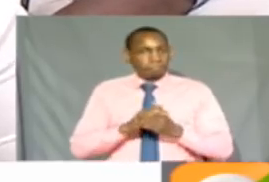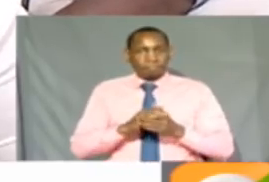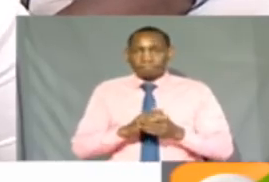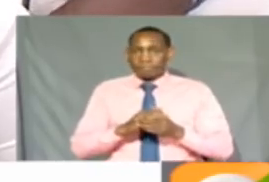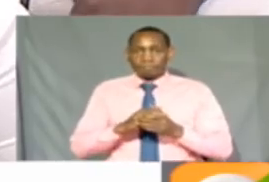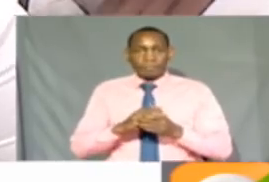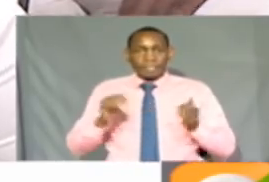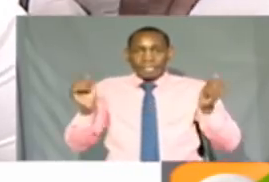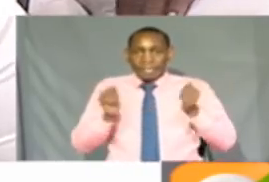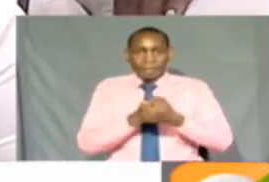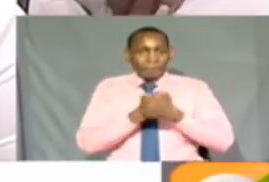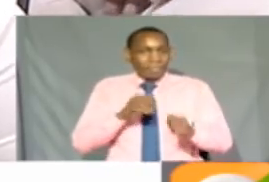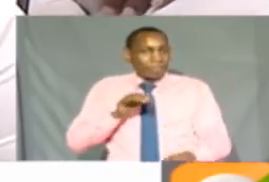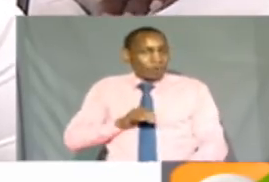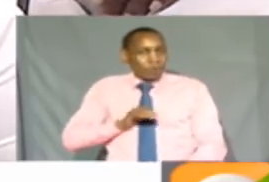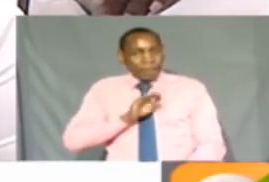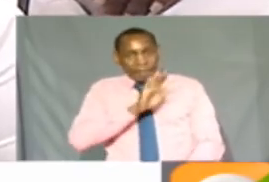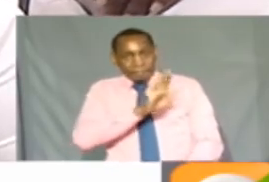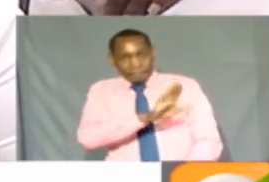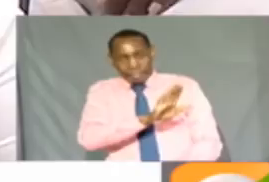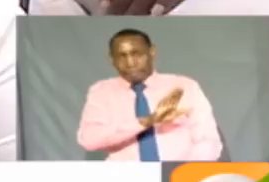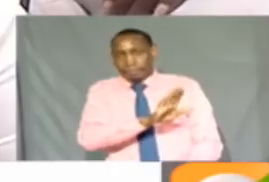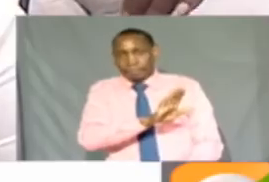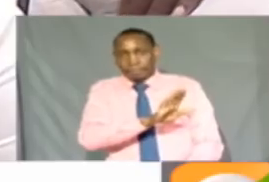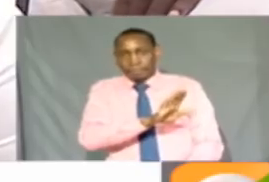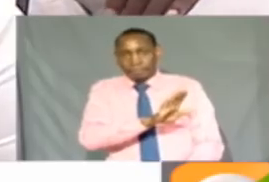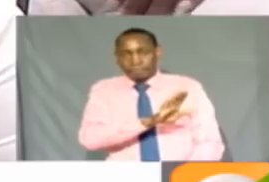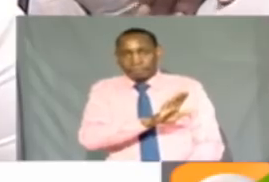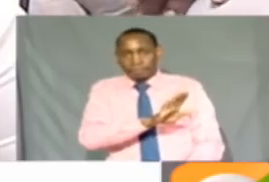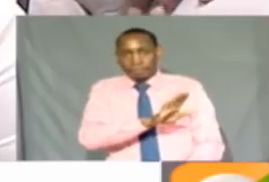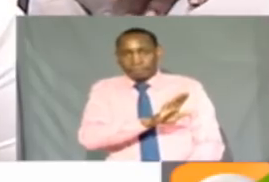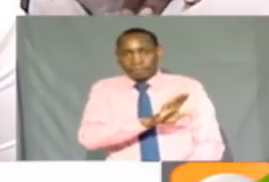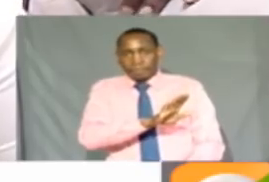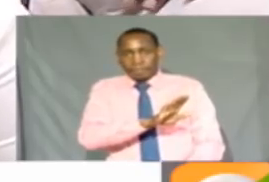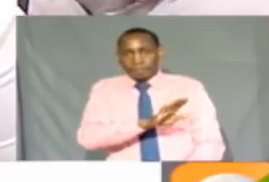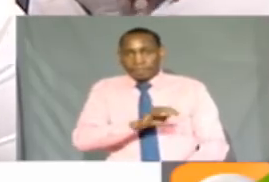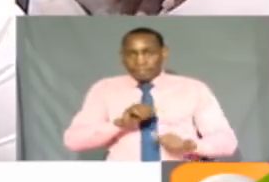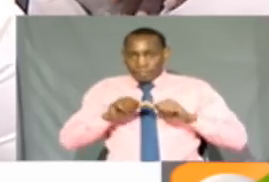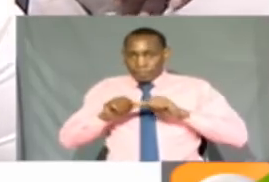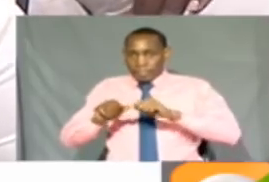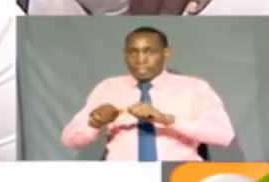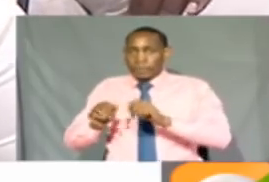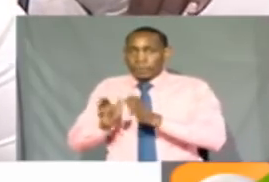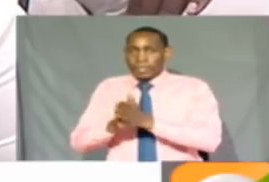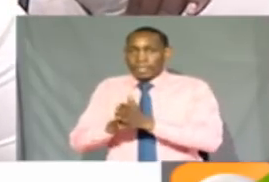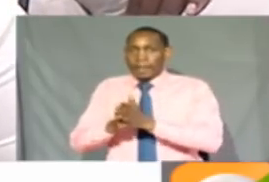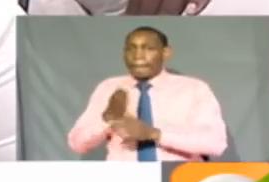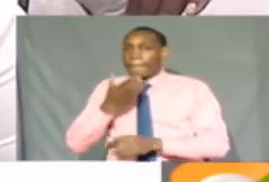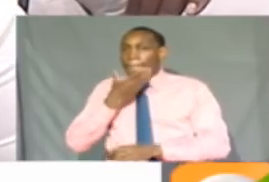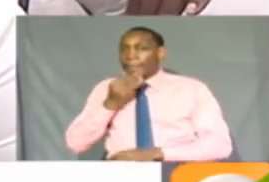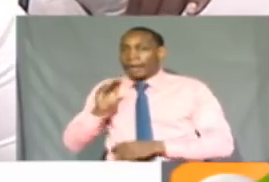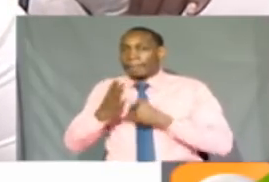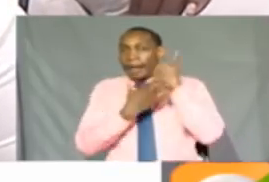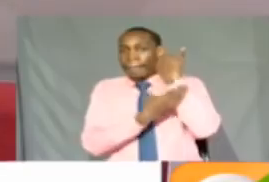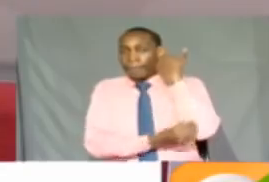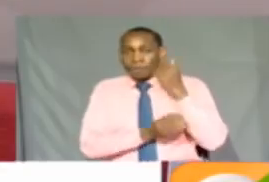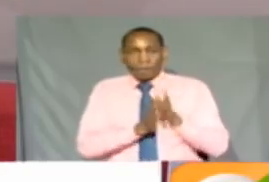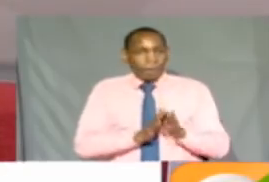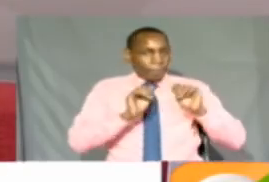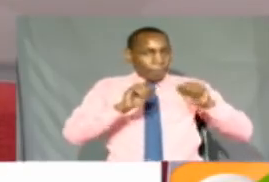way a lady who is of good sense will stick to a broke man. Would you date a broke